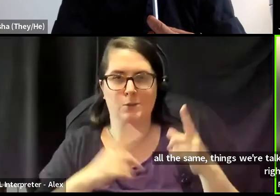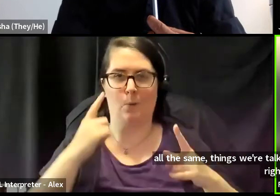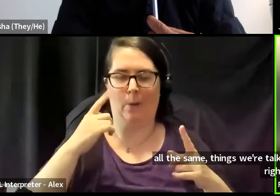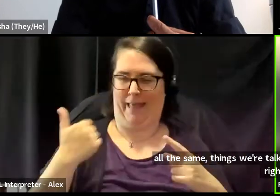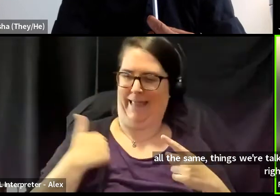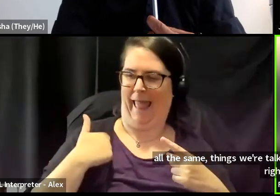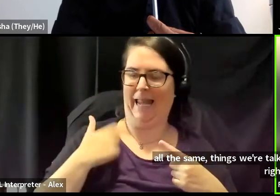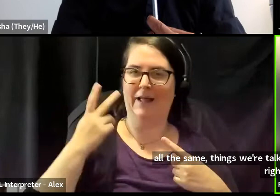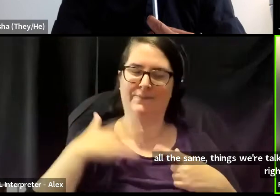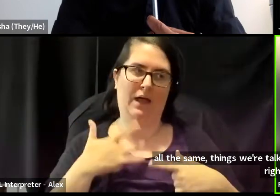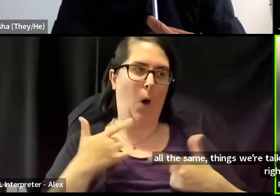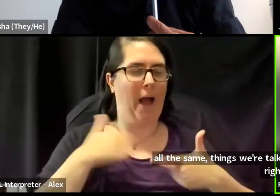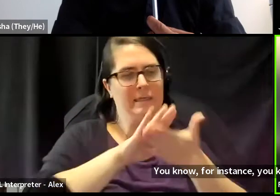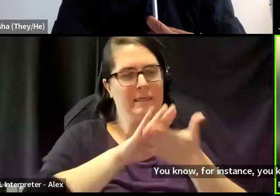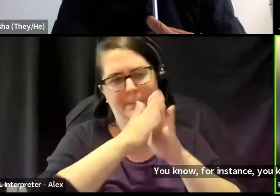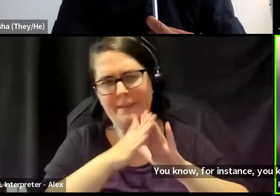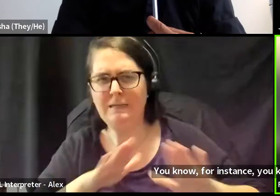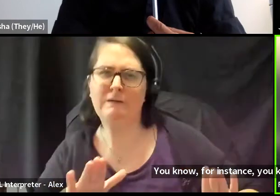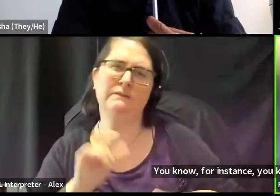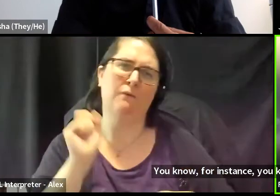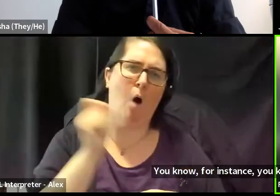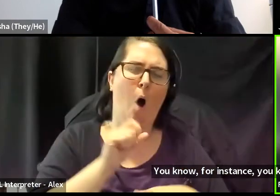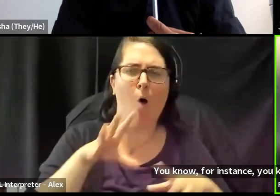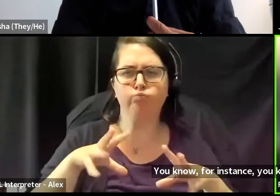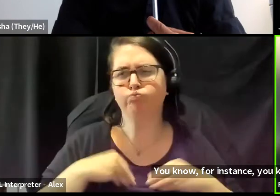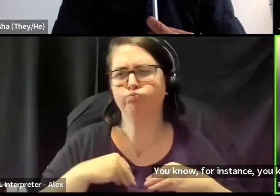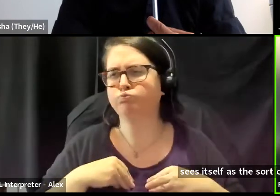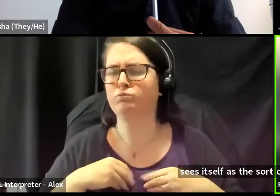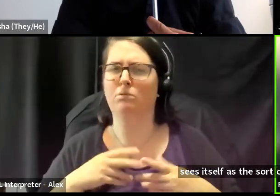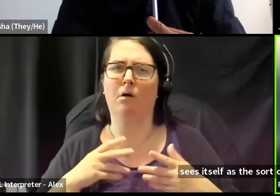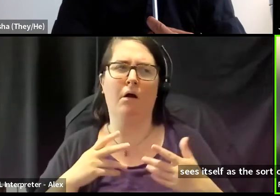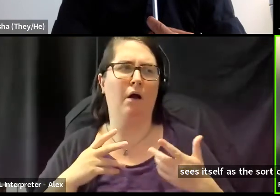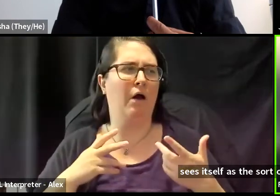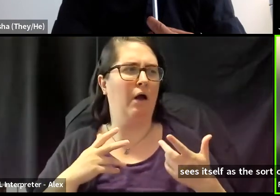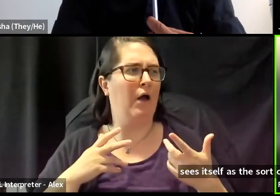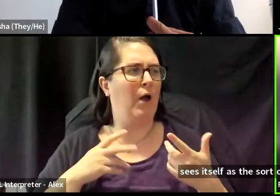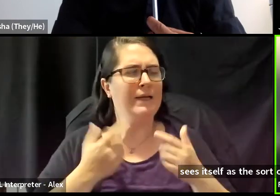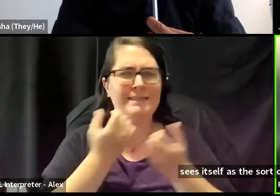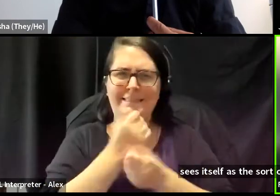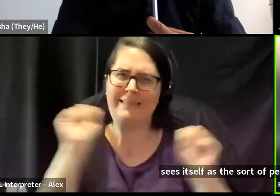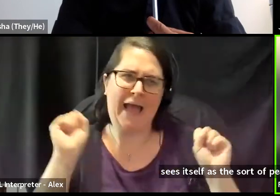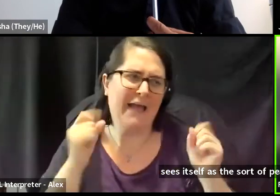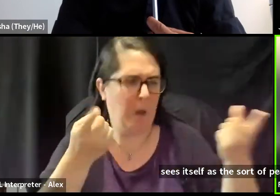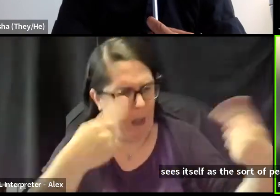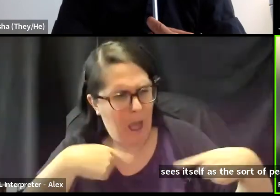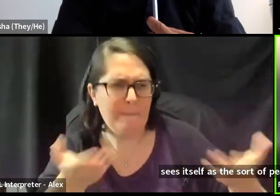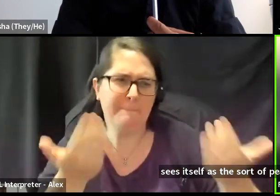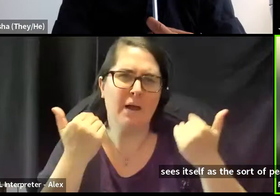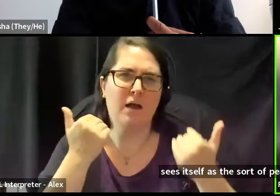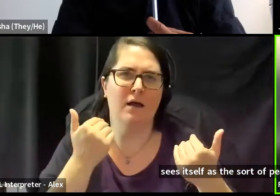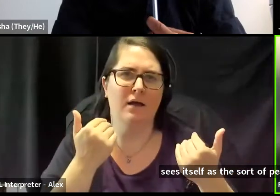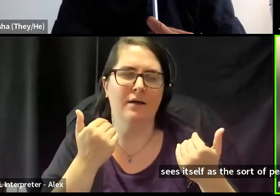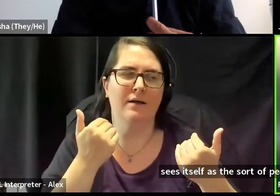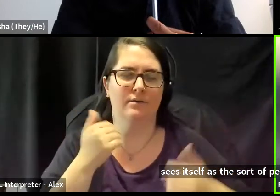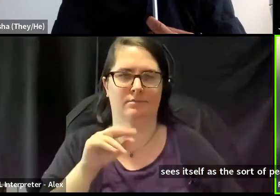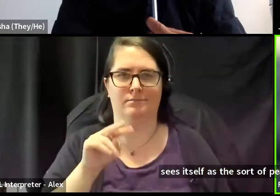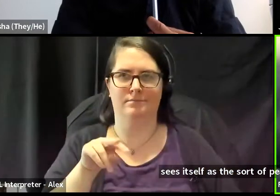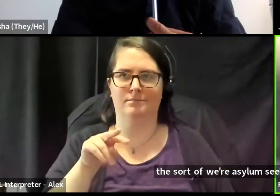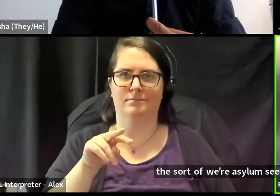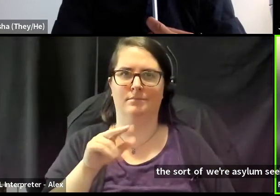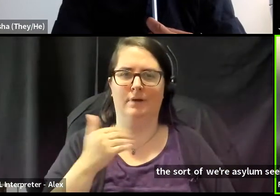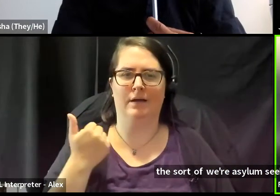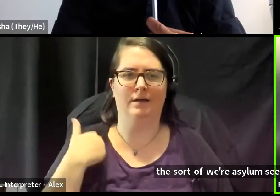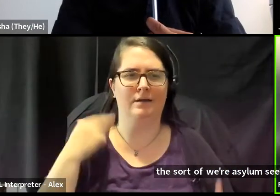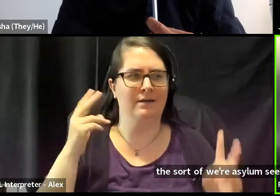as this sort of peacekeeper nation where all the sort of queer asylum seekers and refugees come to, where we had this like gay blood